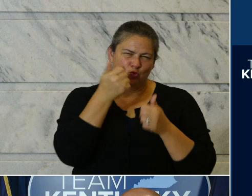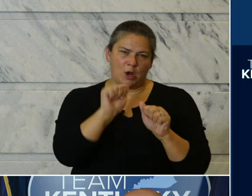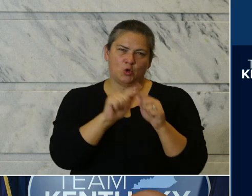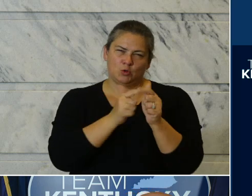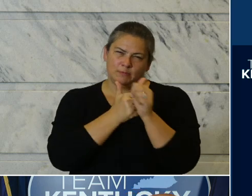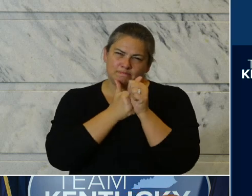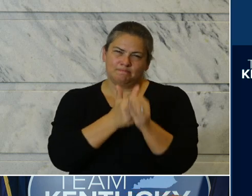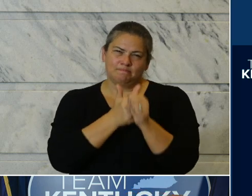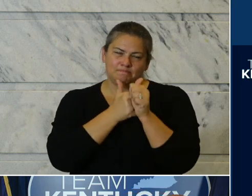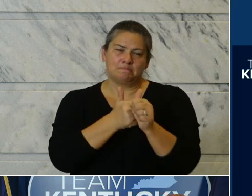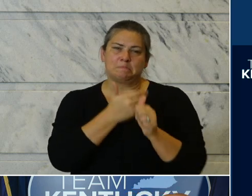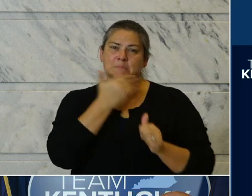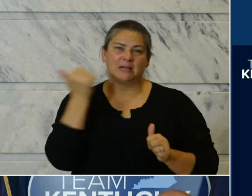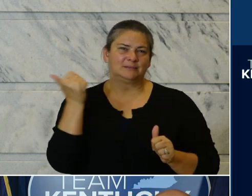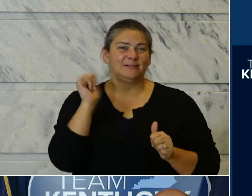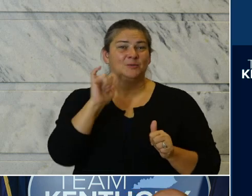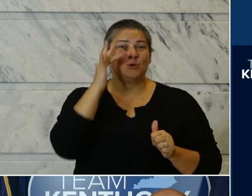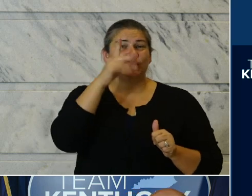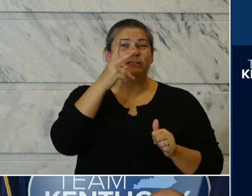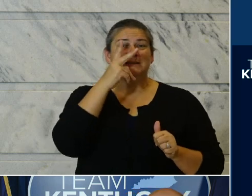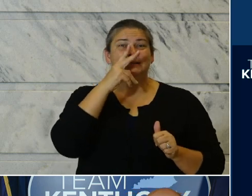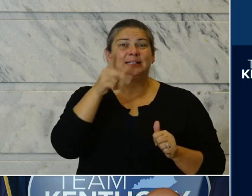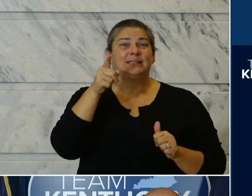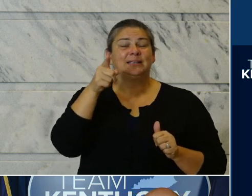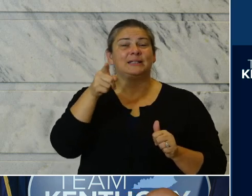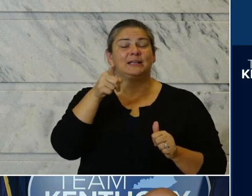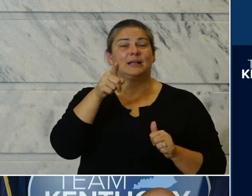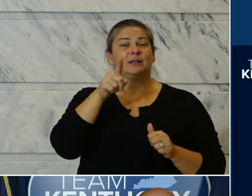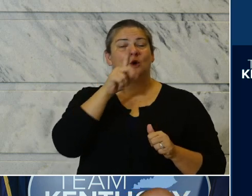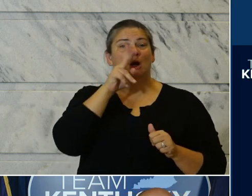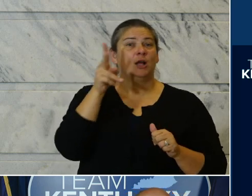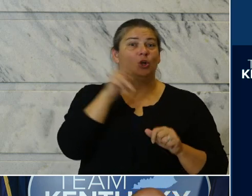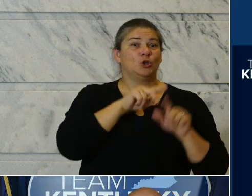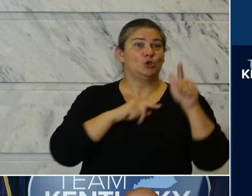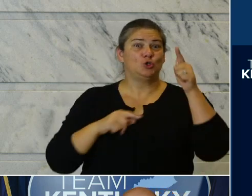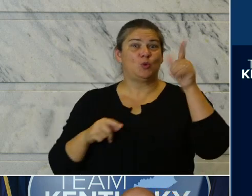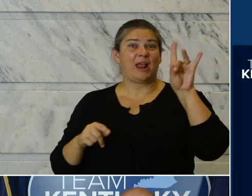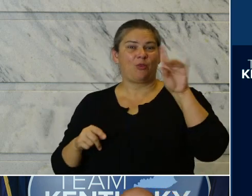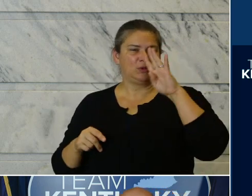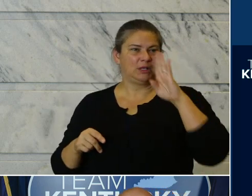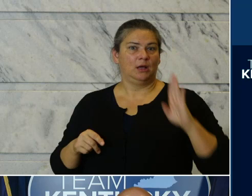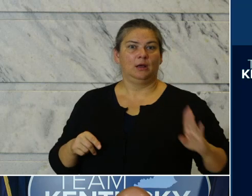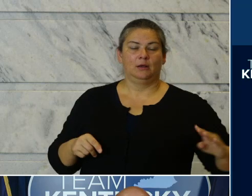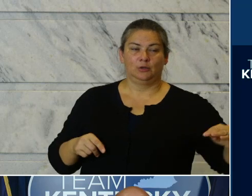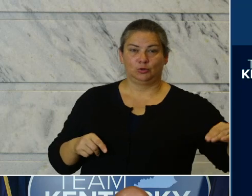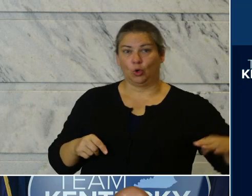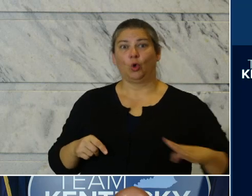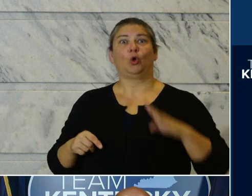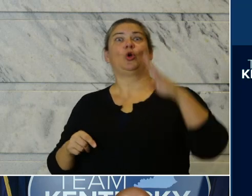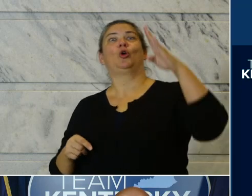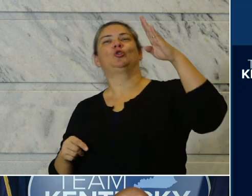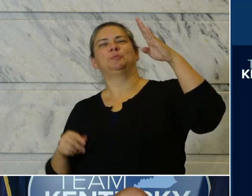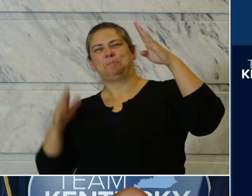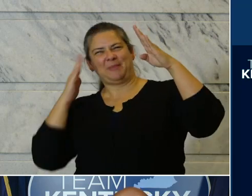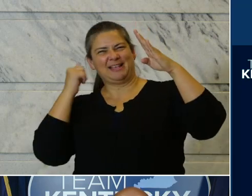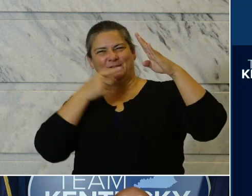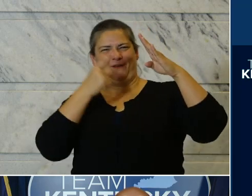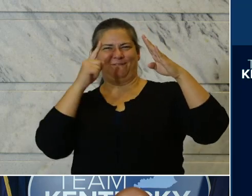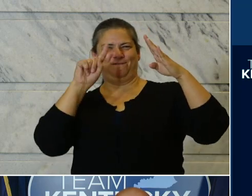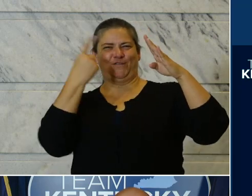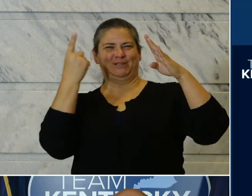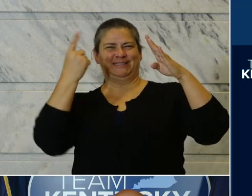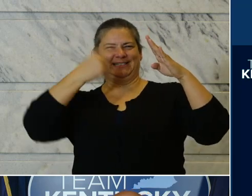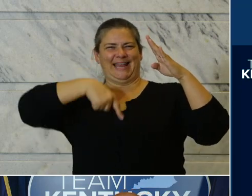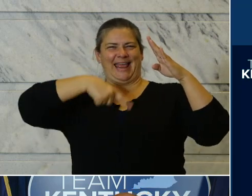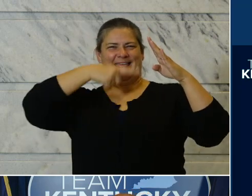best they can, and that's why you see that big upward spike. We turned it on the 28th, and you see a big surge in the data that came into it. We've got ways to go to get it up